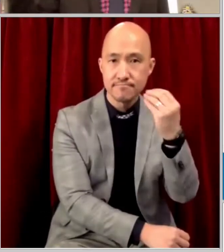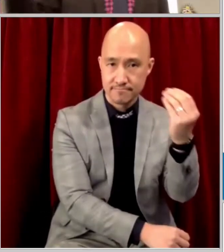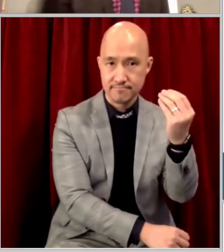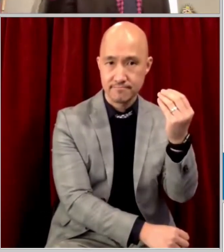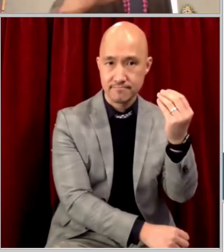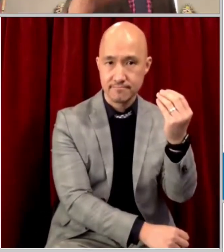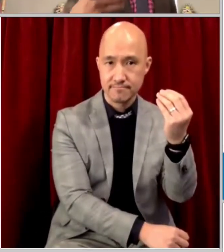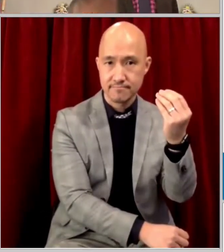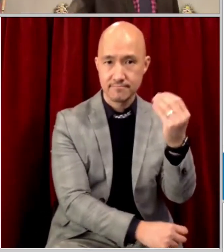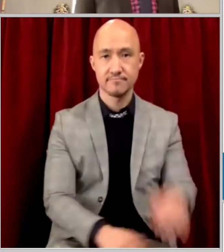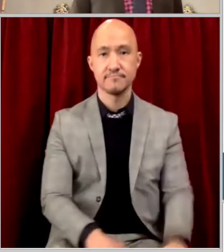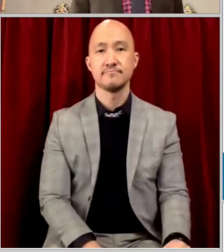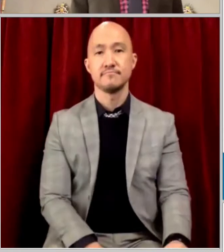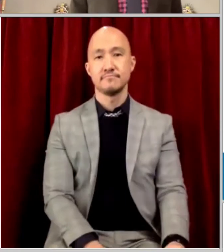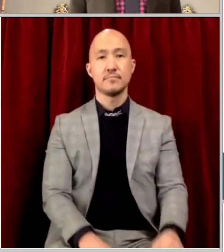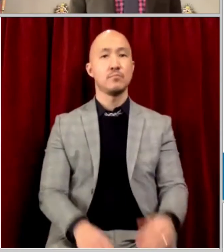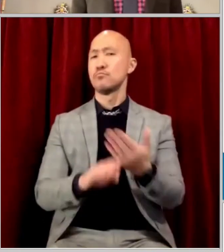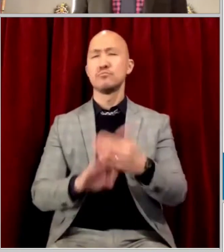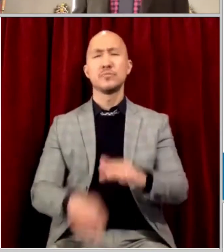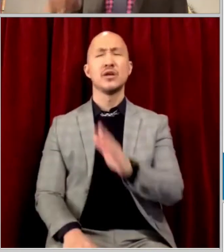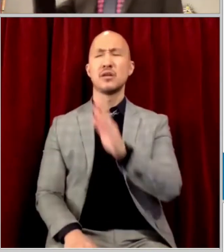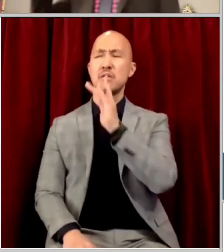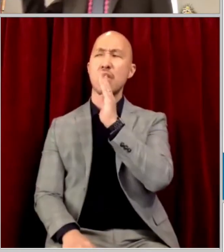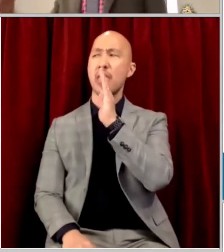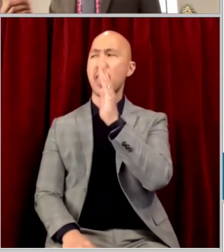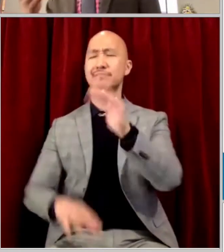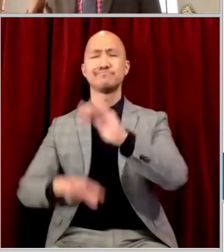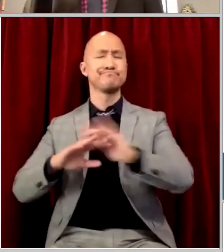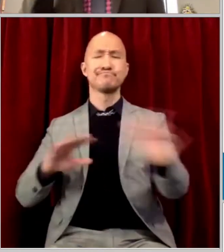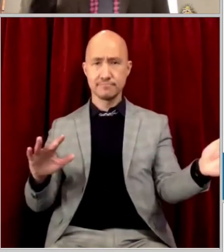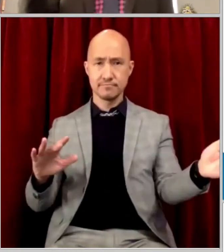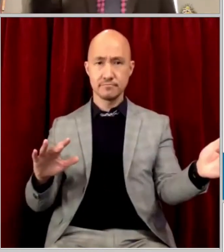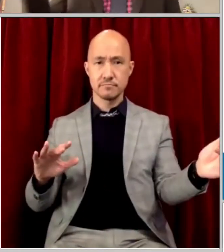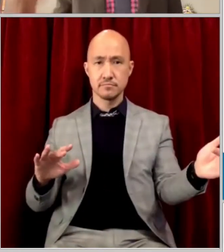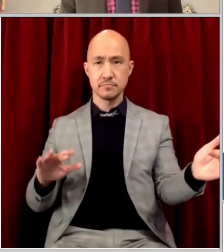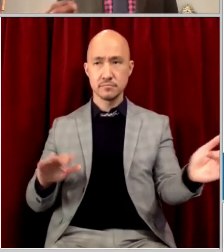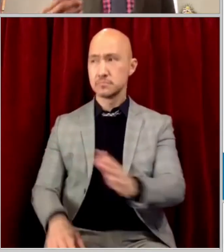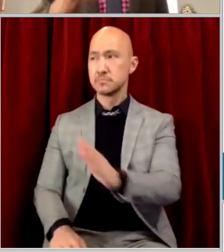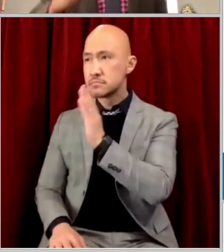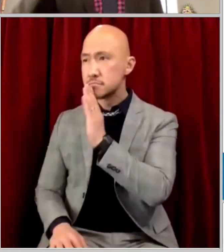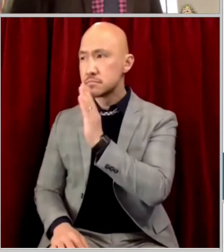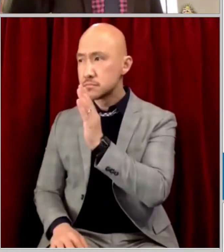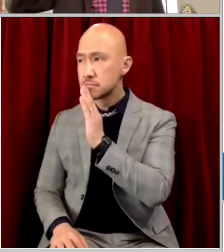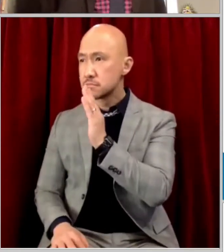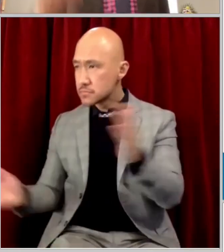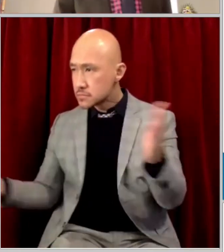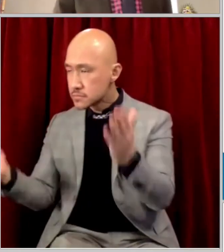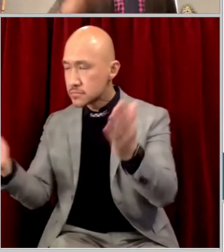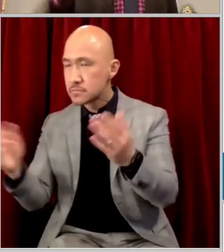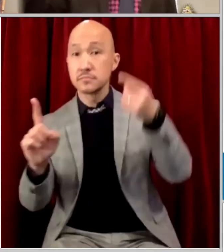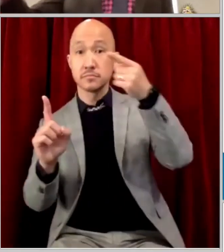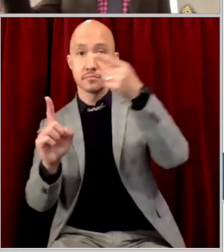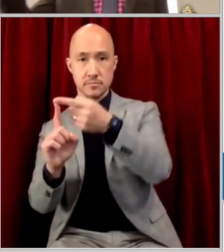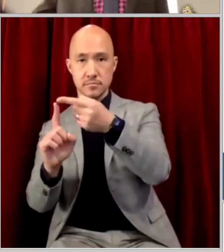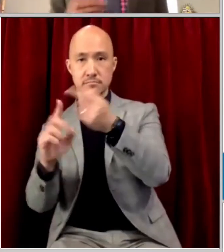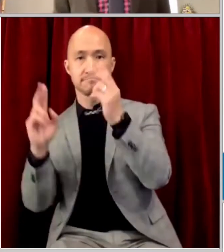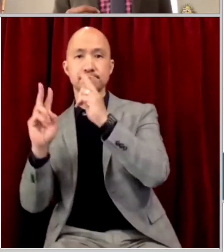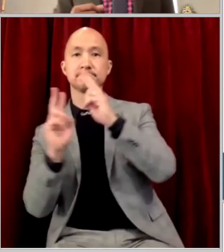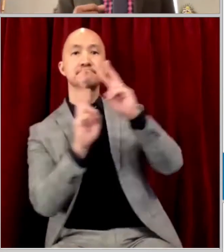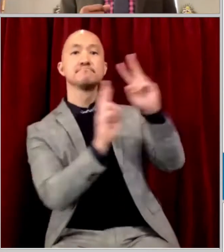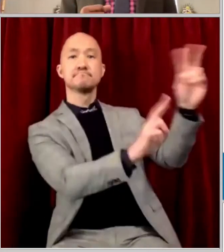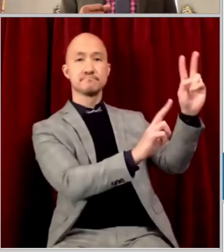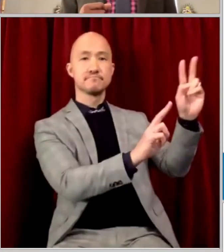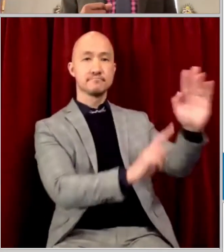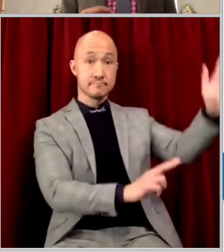impact. We have an opportunity to impact, right? When we talk to people, what we say needs to be seasoned with